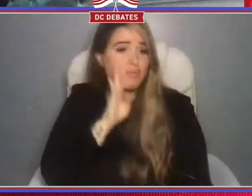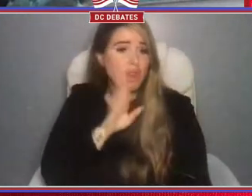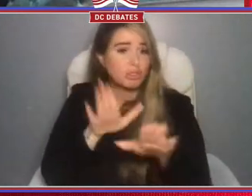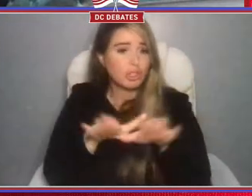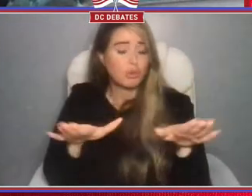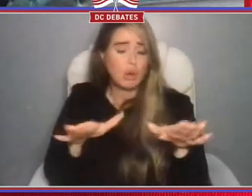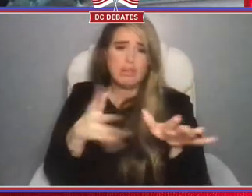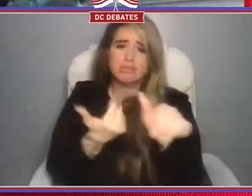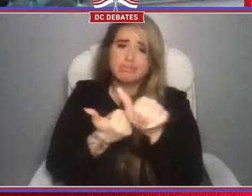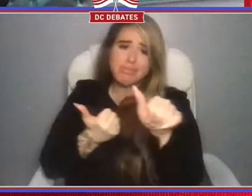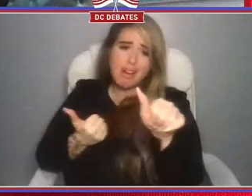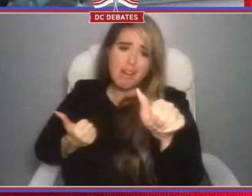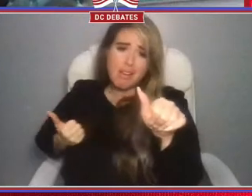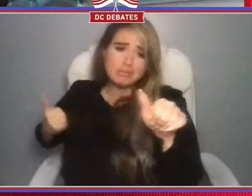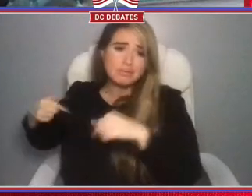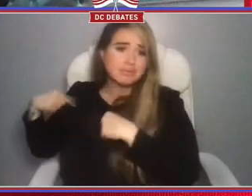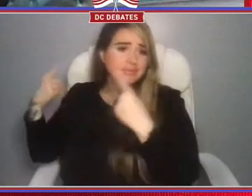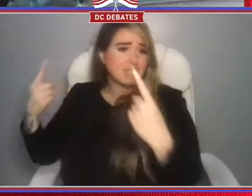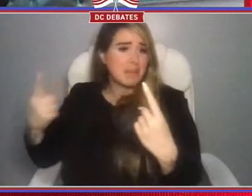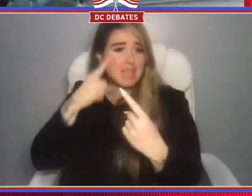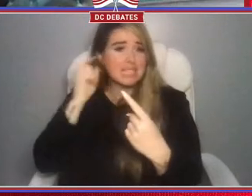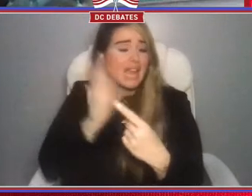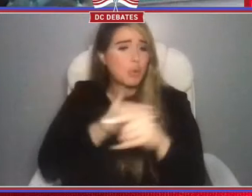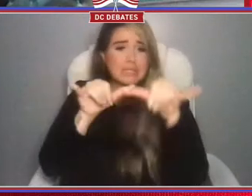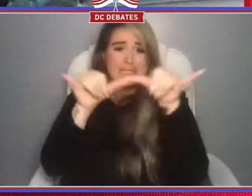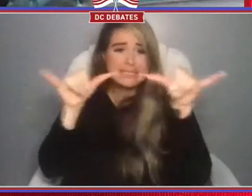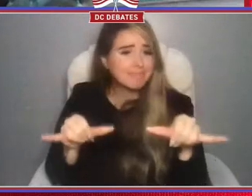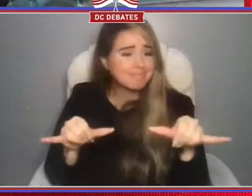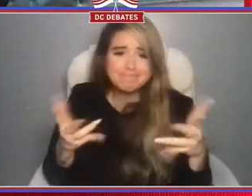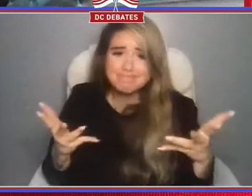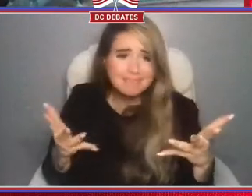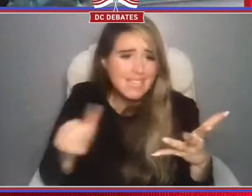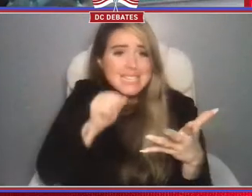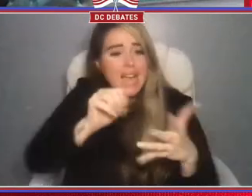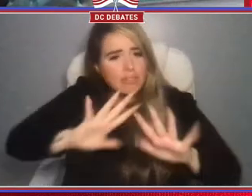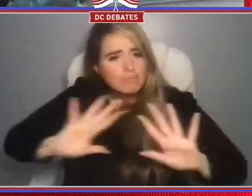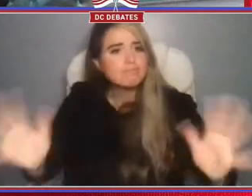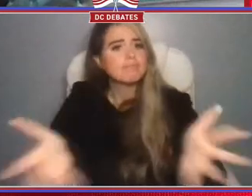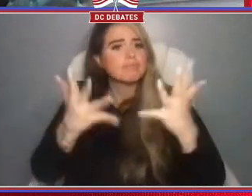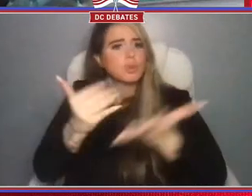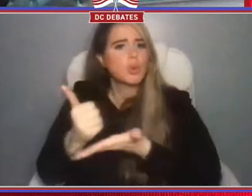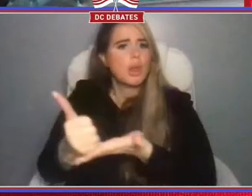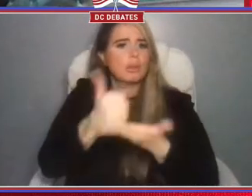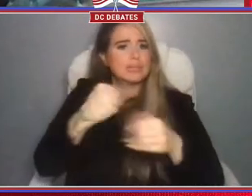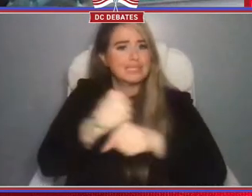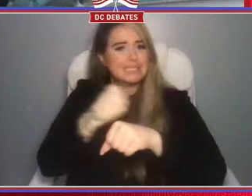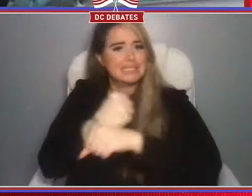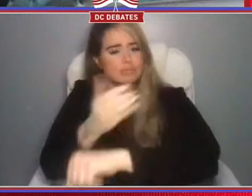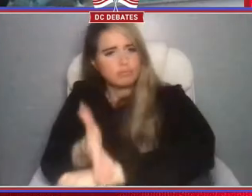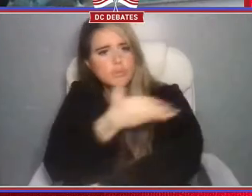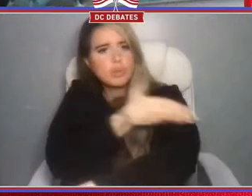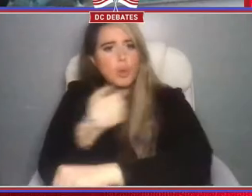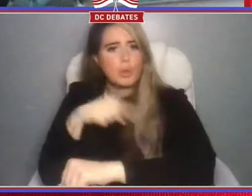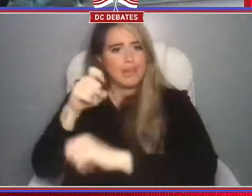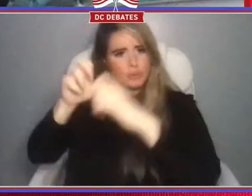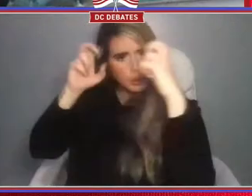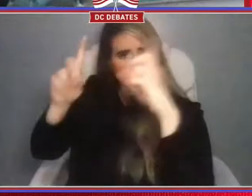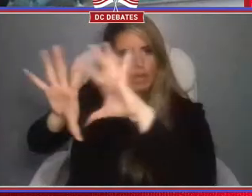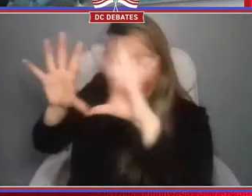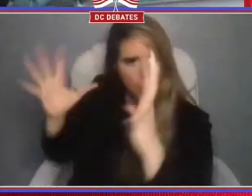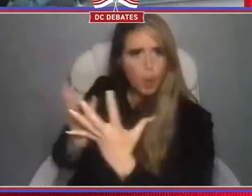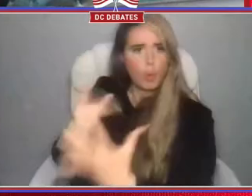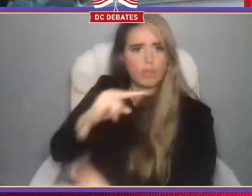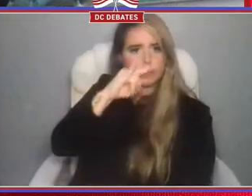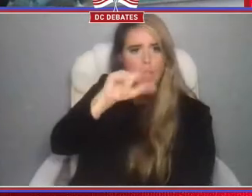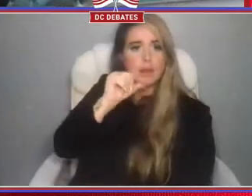deeper every year because we're not putting the systems in place to correct those metrics. And we got to educate the whole child, not just teaching people how to take your test and